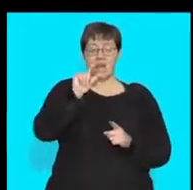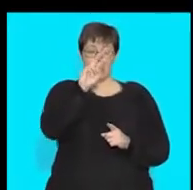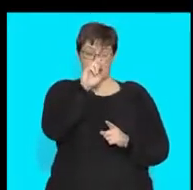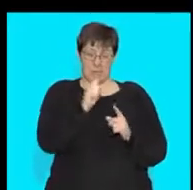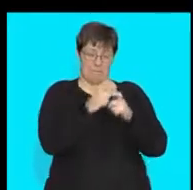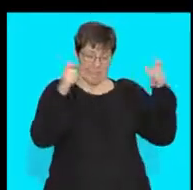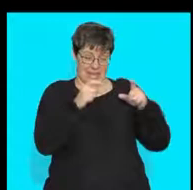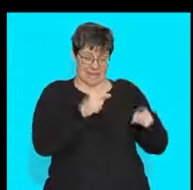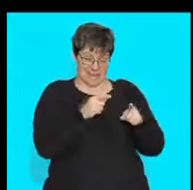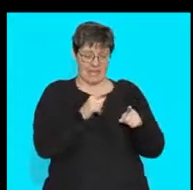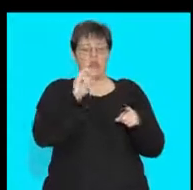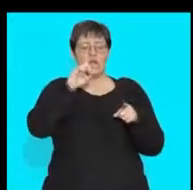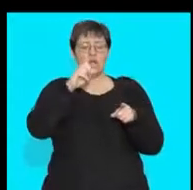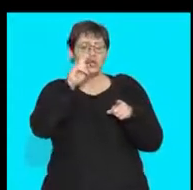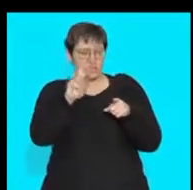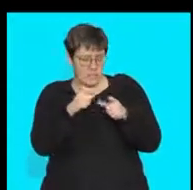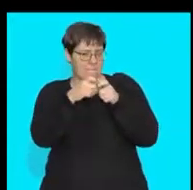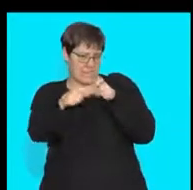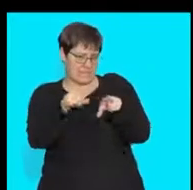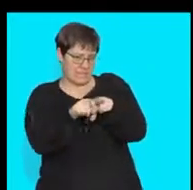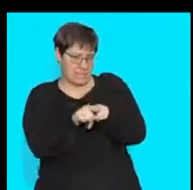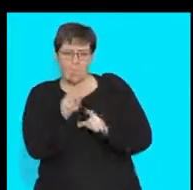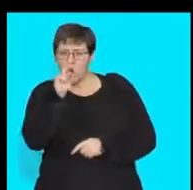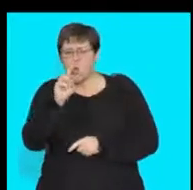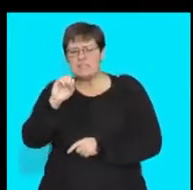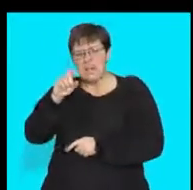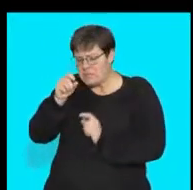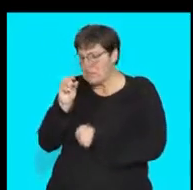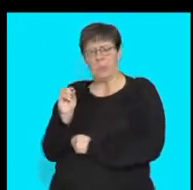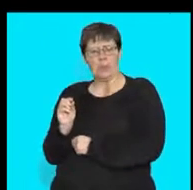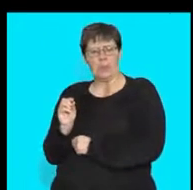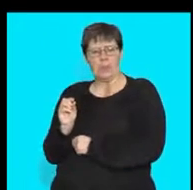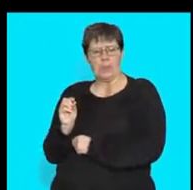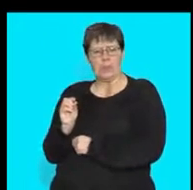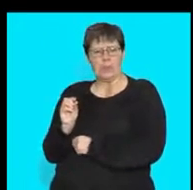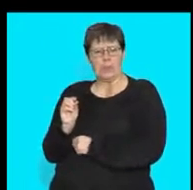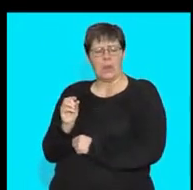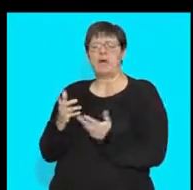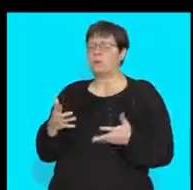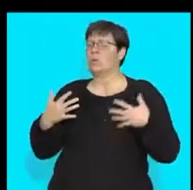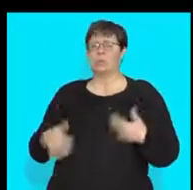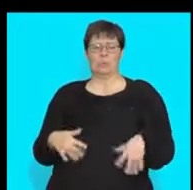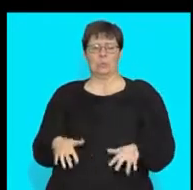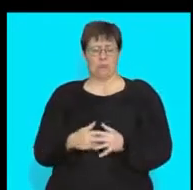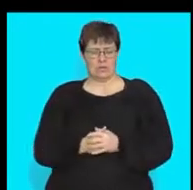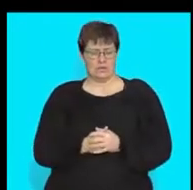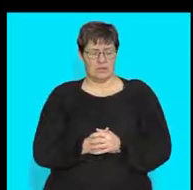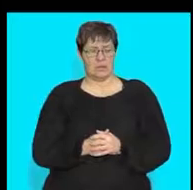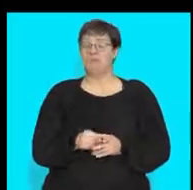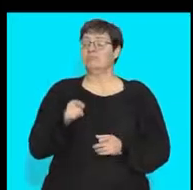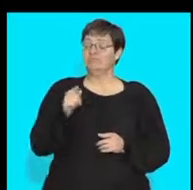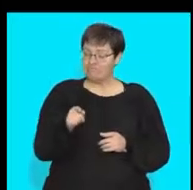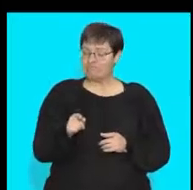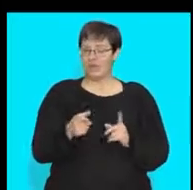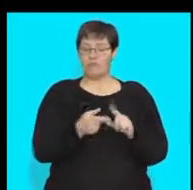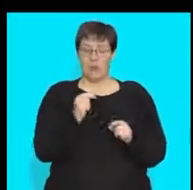is very big. The incus is also very big, but look at that stapes there, so very small.